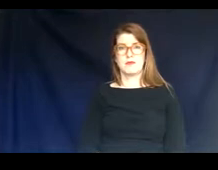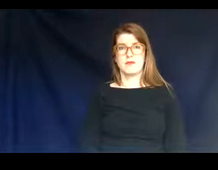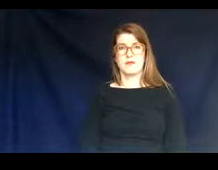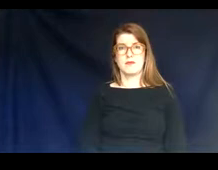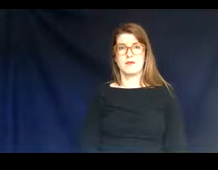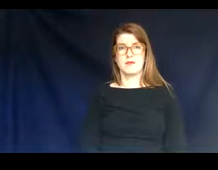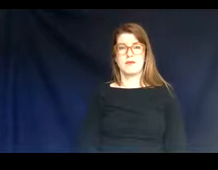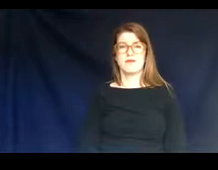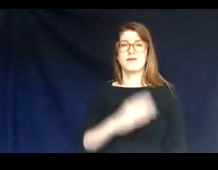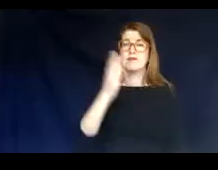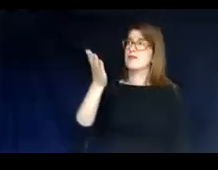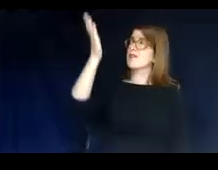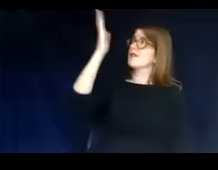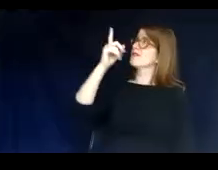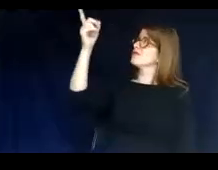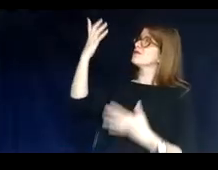God of